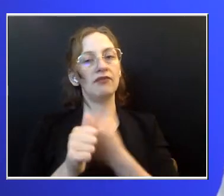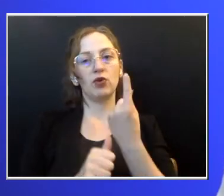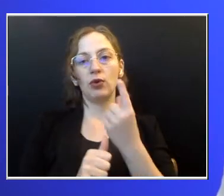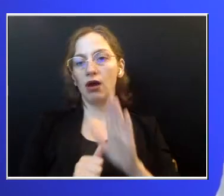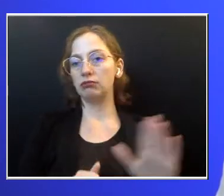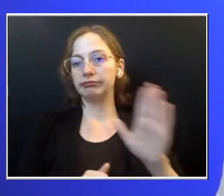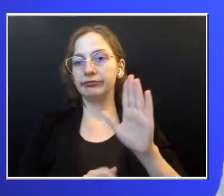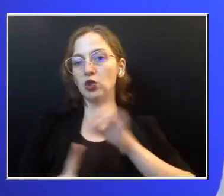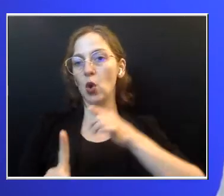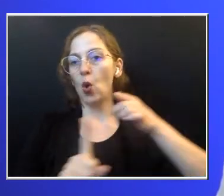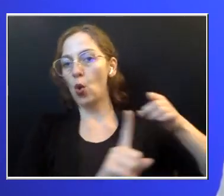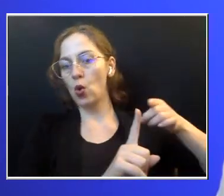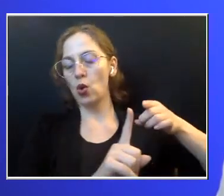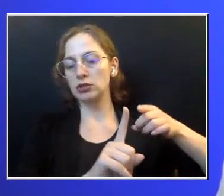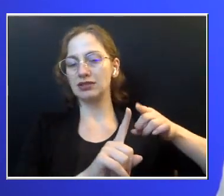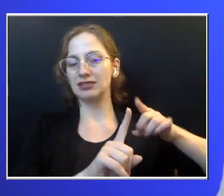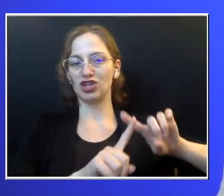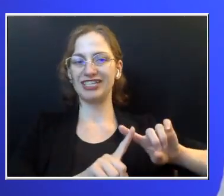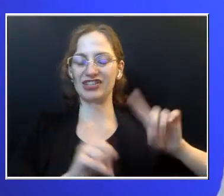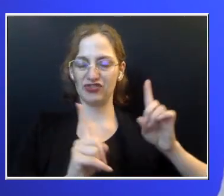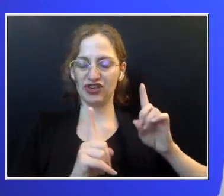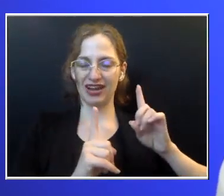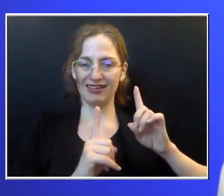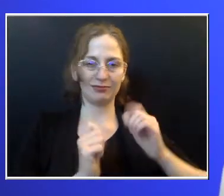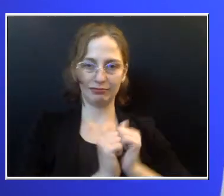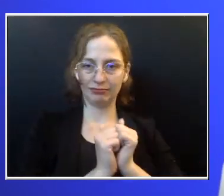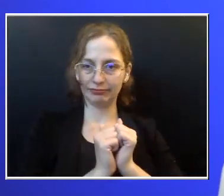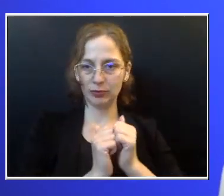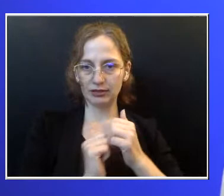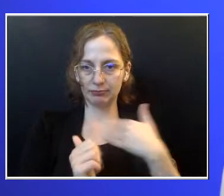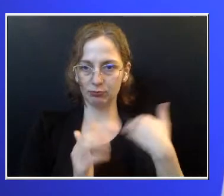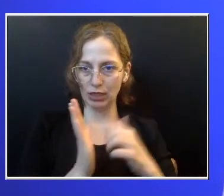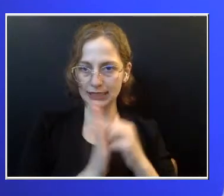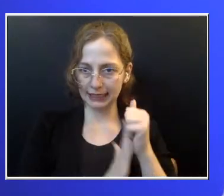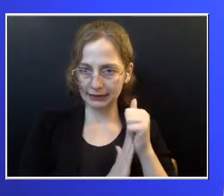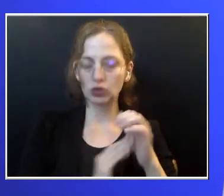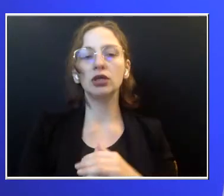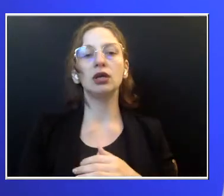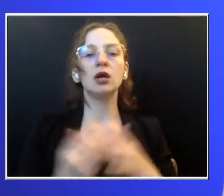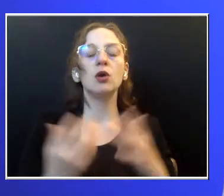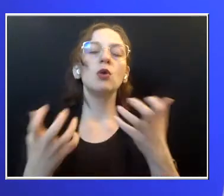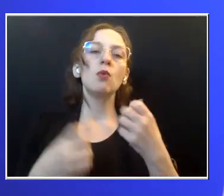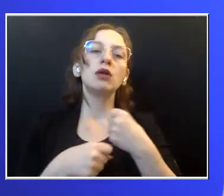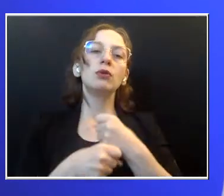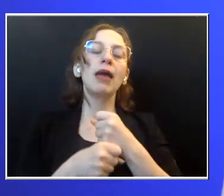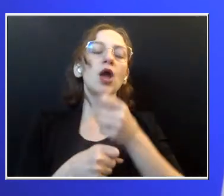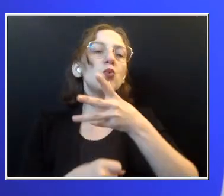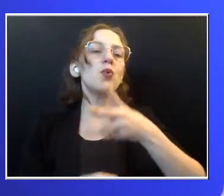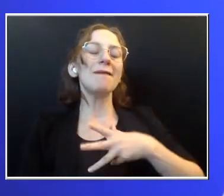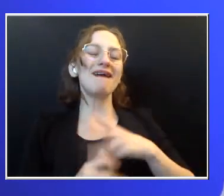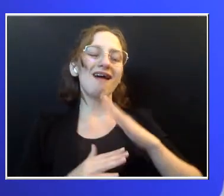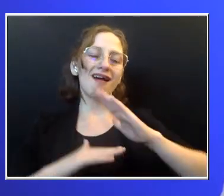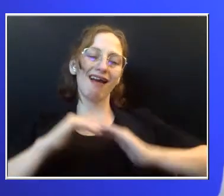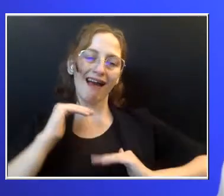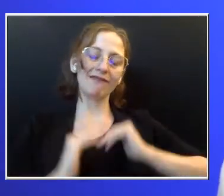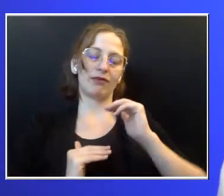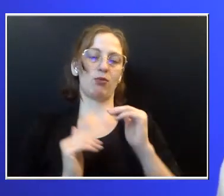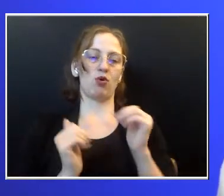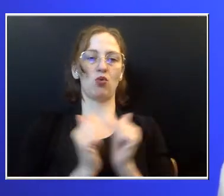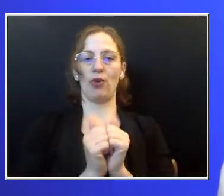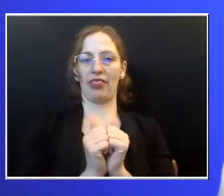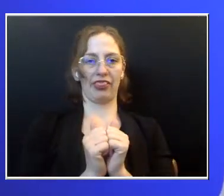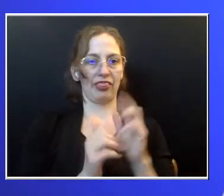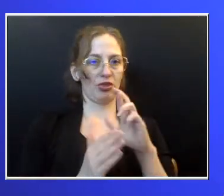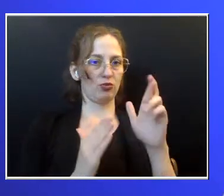to make sure that women are comfortable with their final result. In some women, that